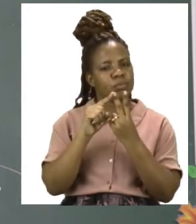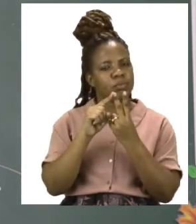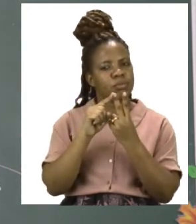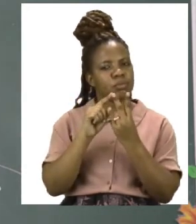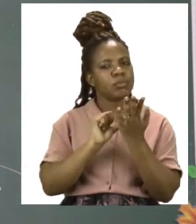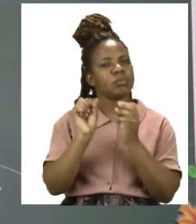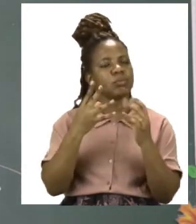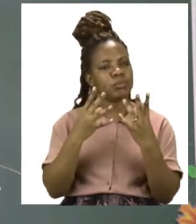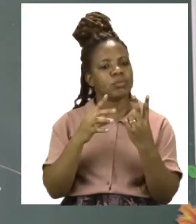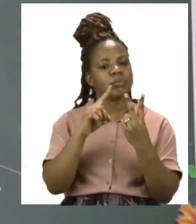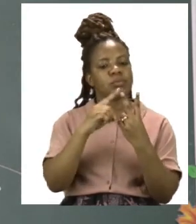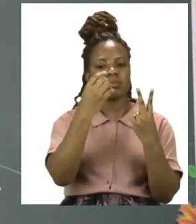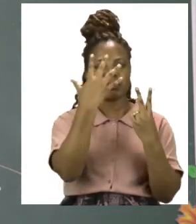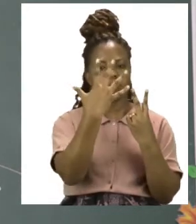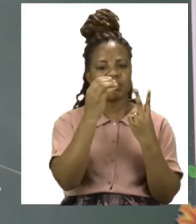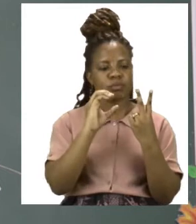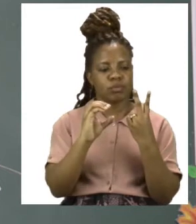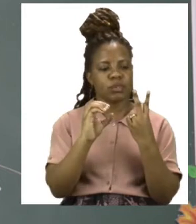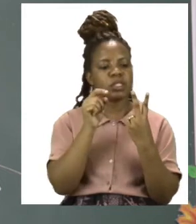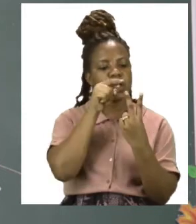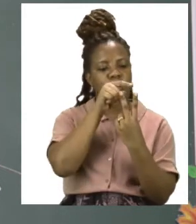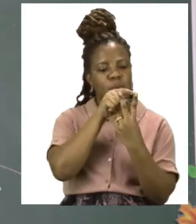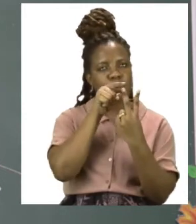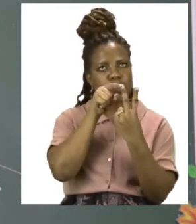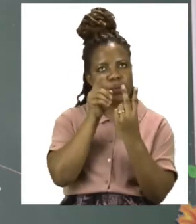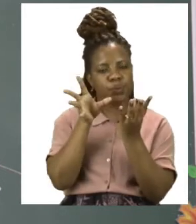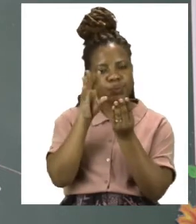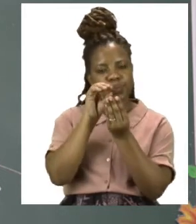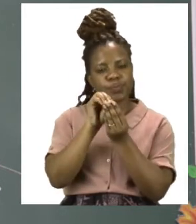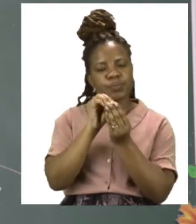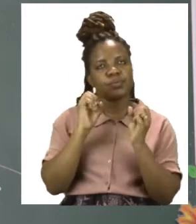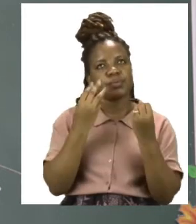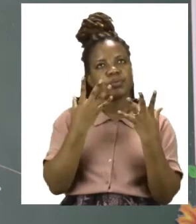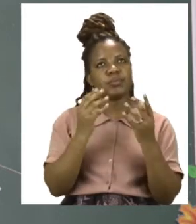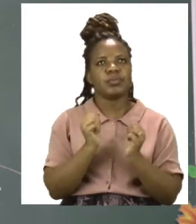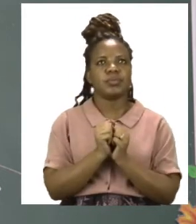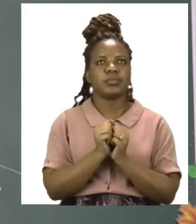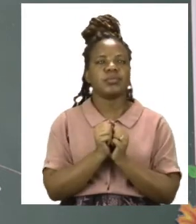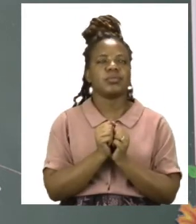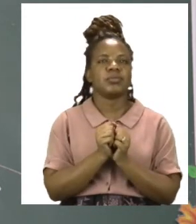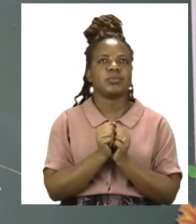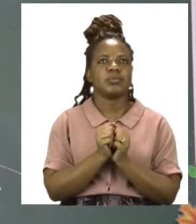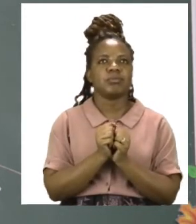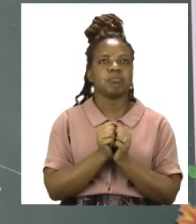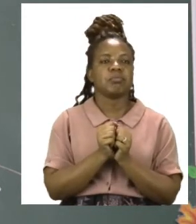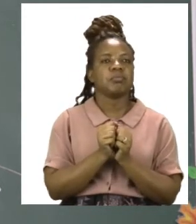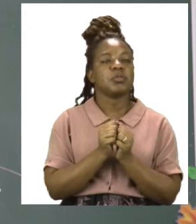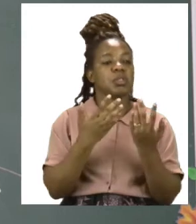much did all the sweets cost all together. So are we adding or are